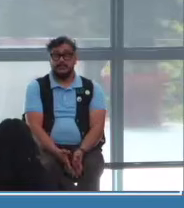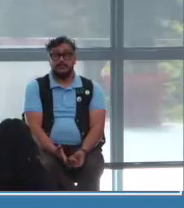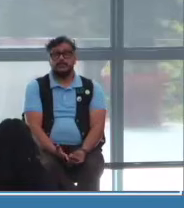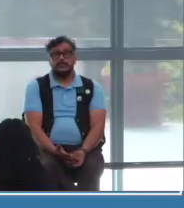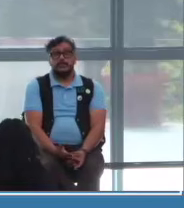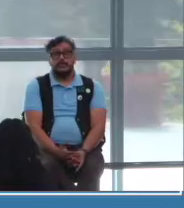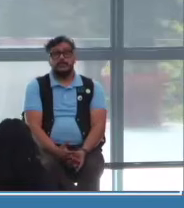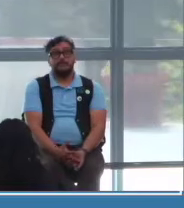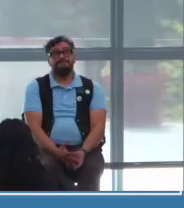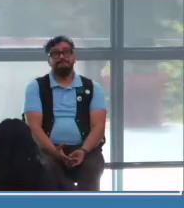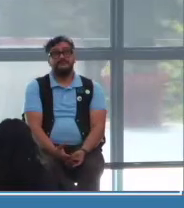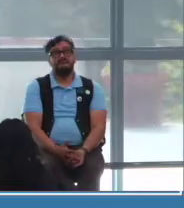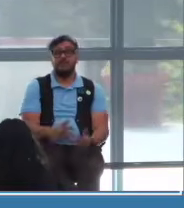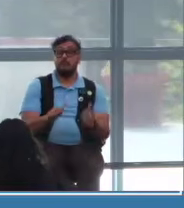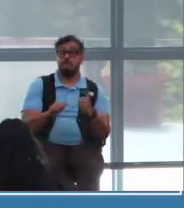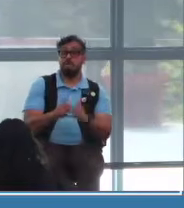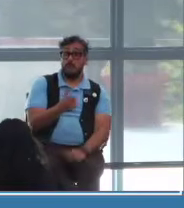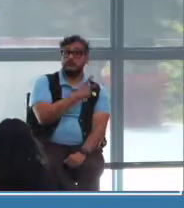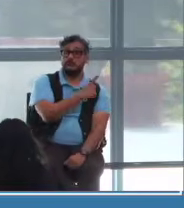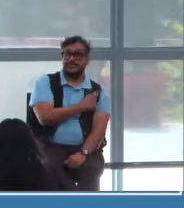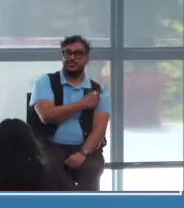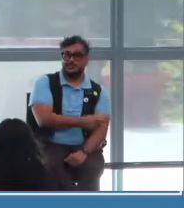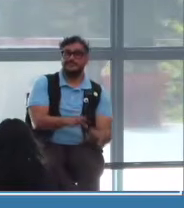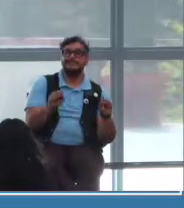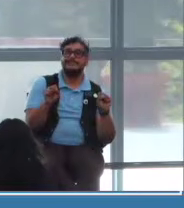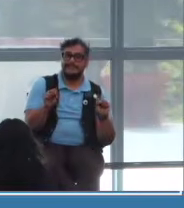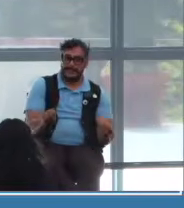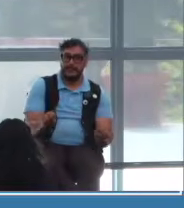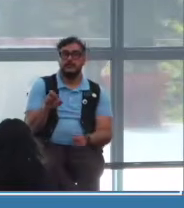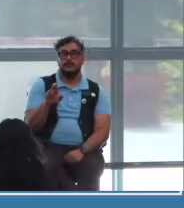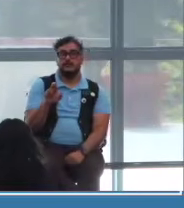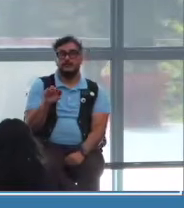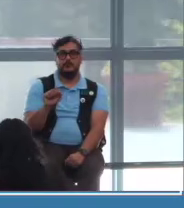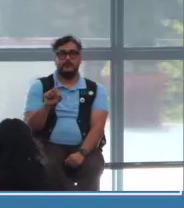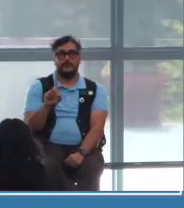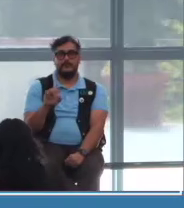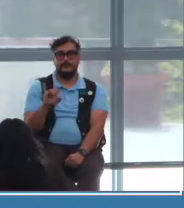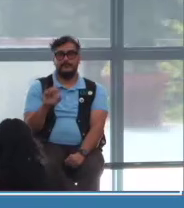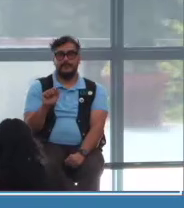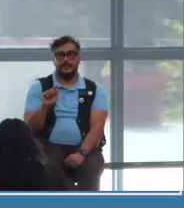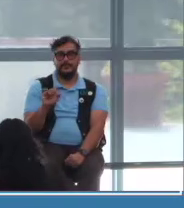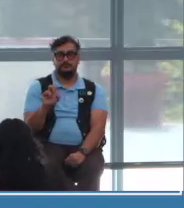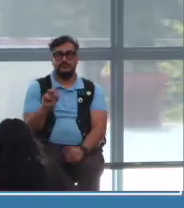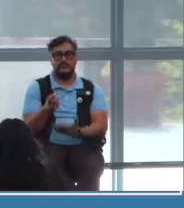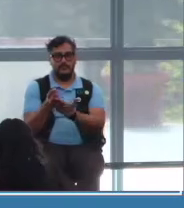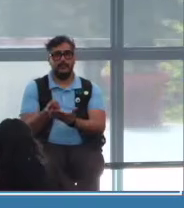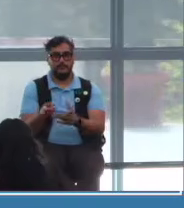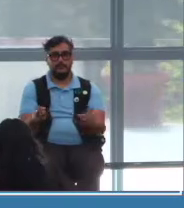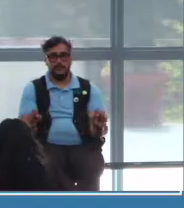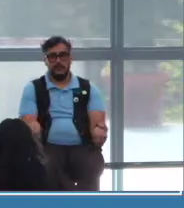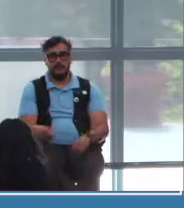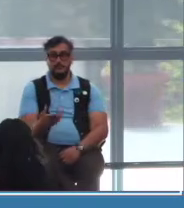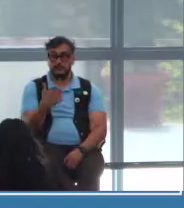The answer is most lupus patients can get radiation therapy. However, there is